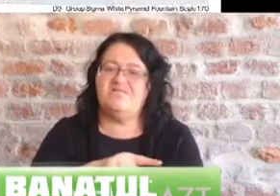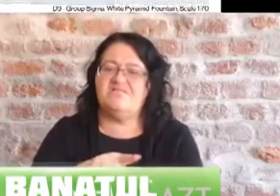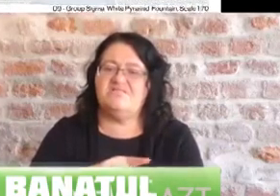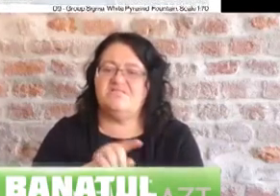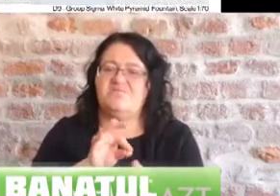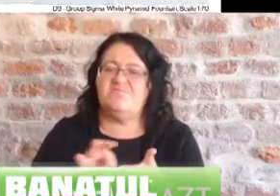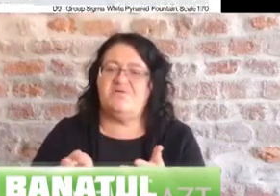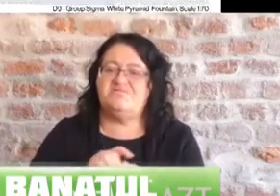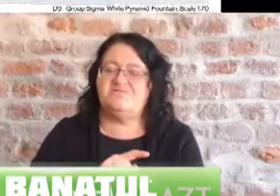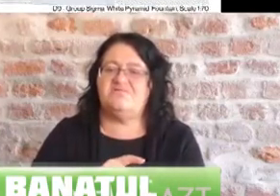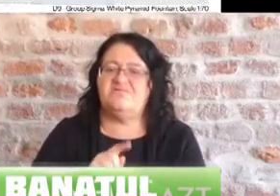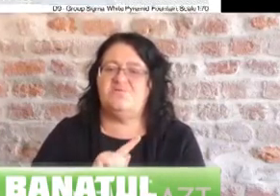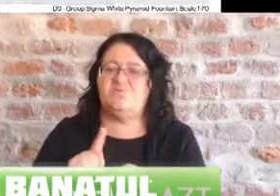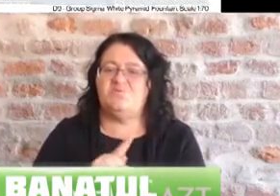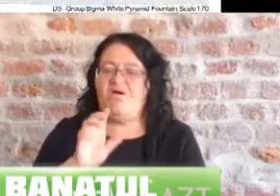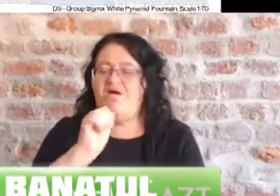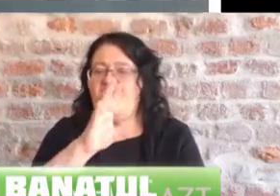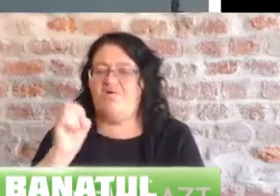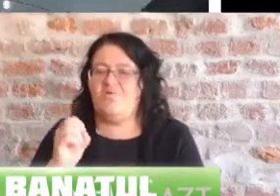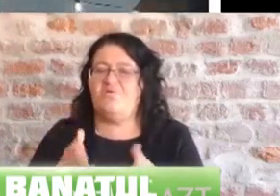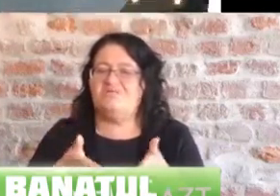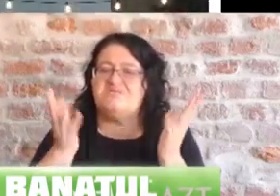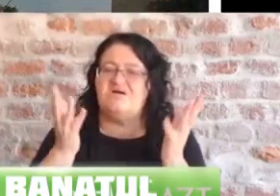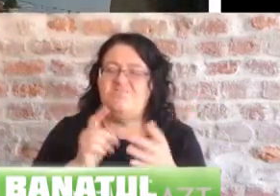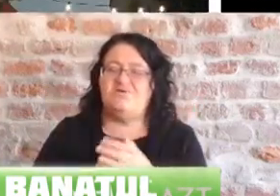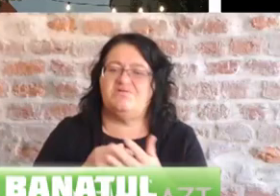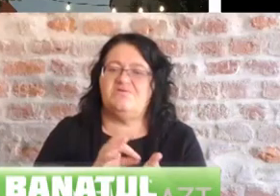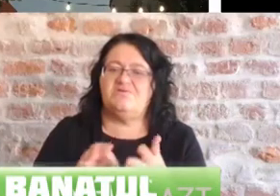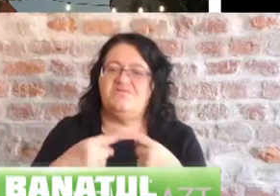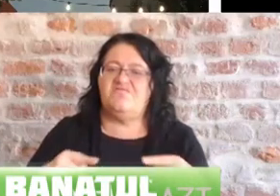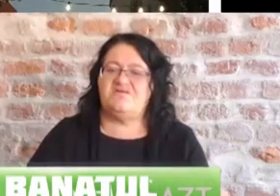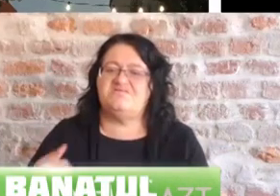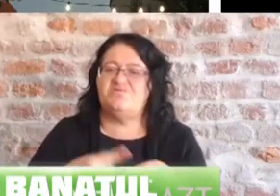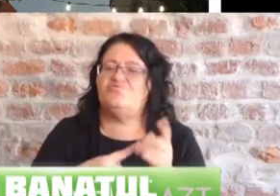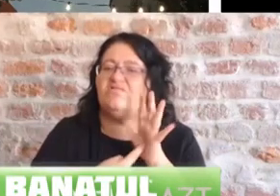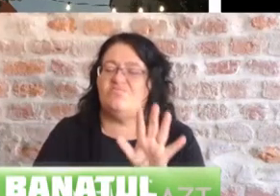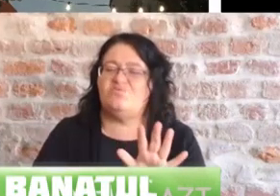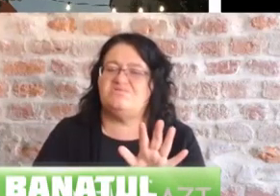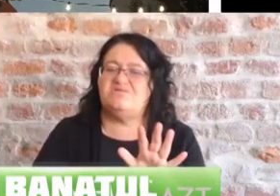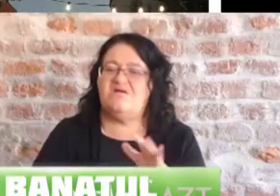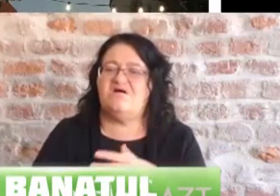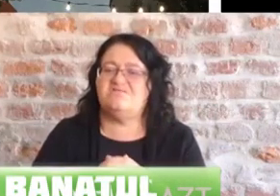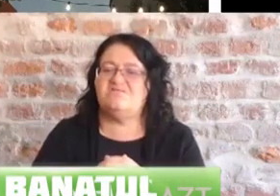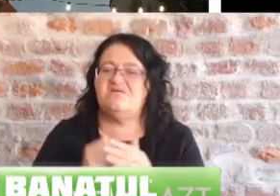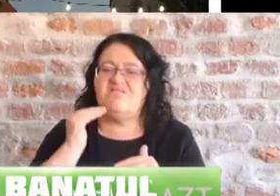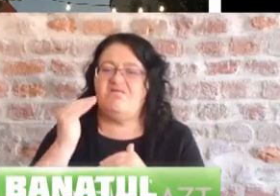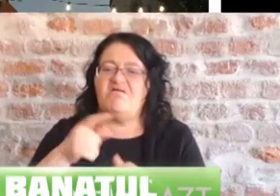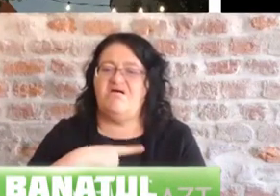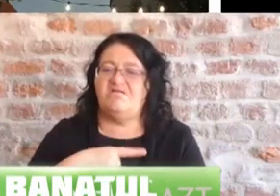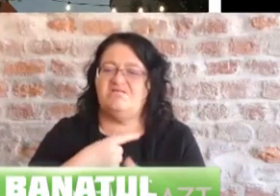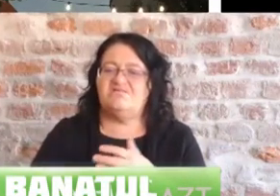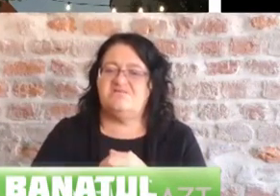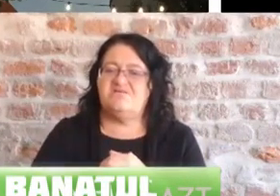contemporary ecological consideration, celebrates biodiversity and demonstrates that the highest level